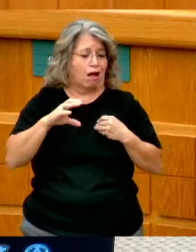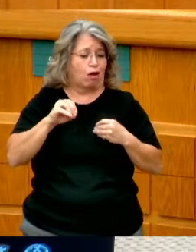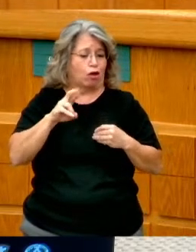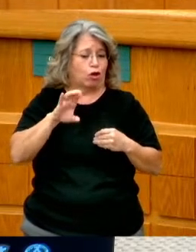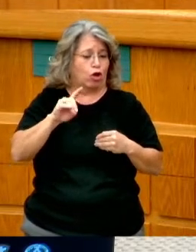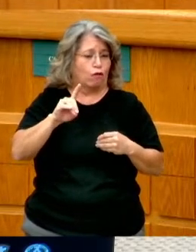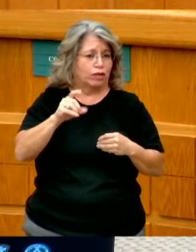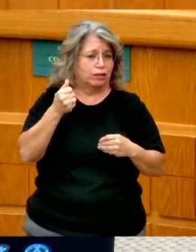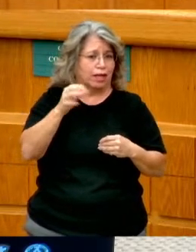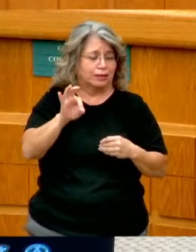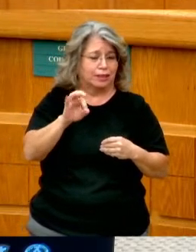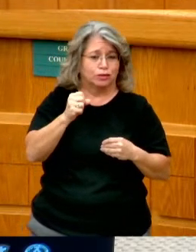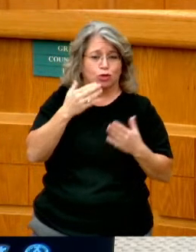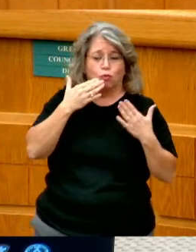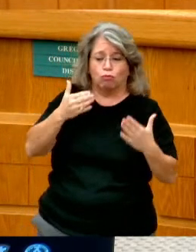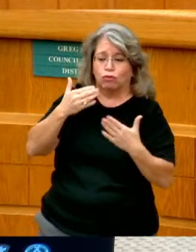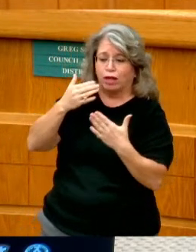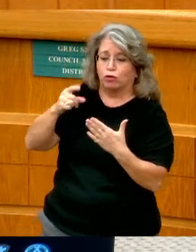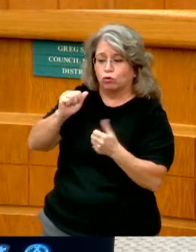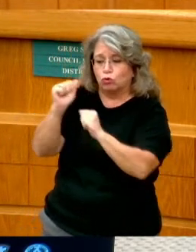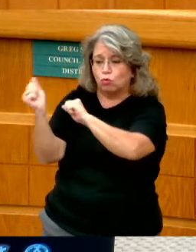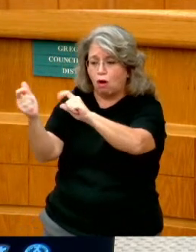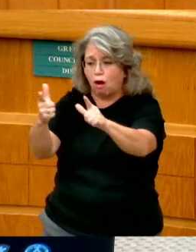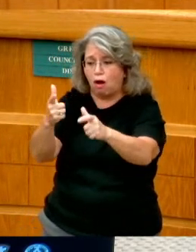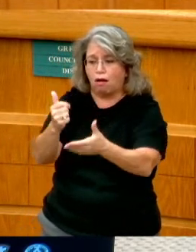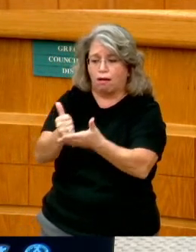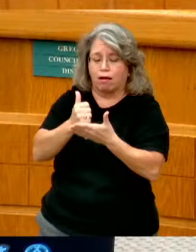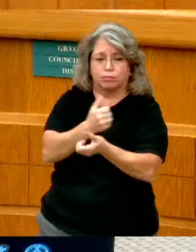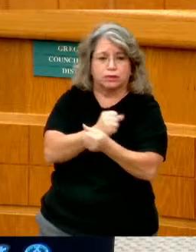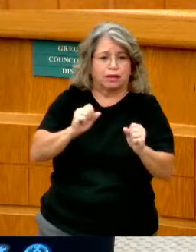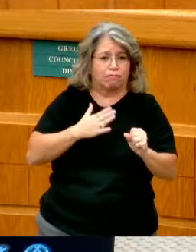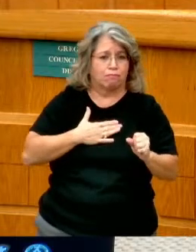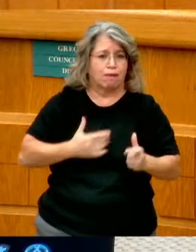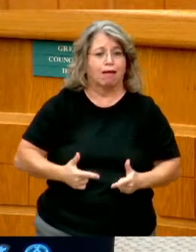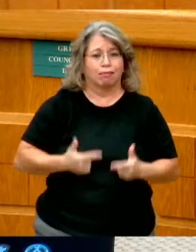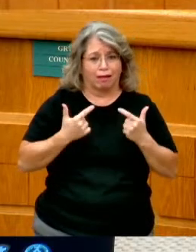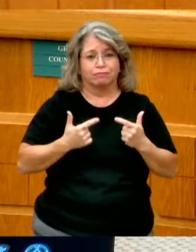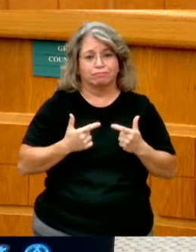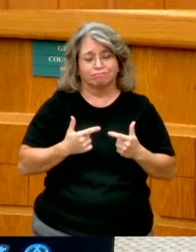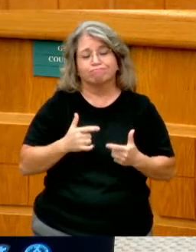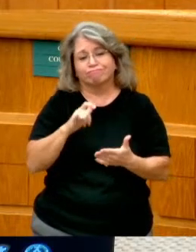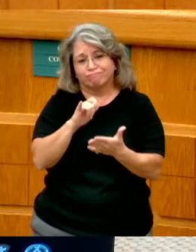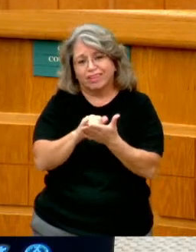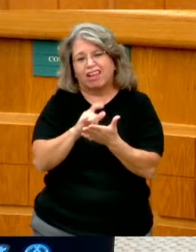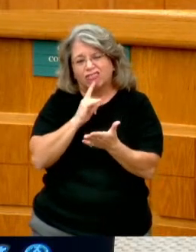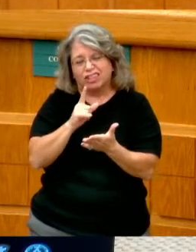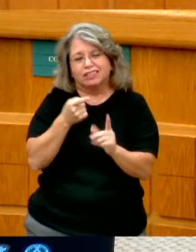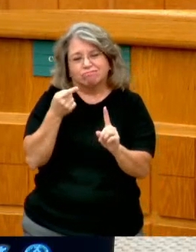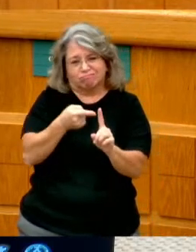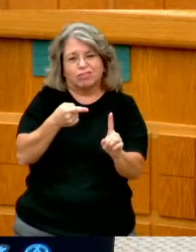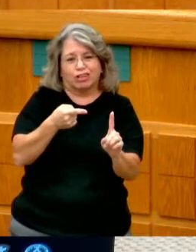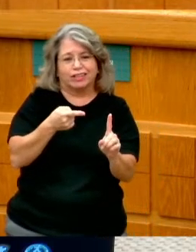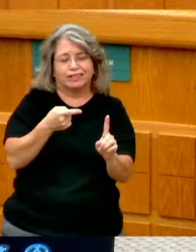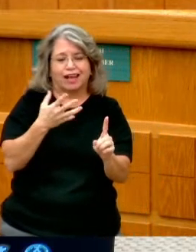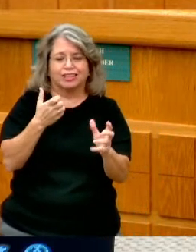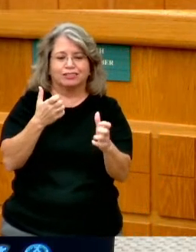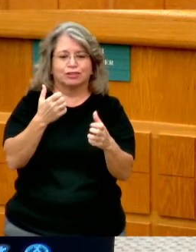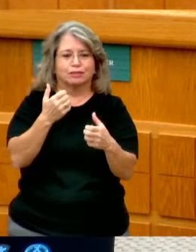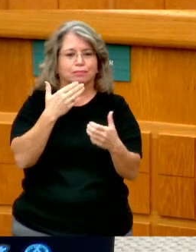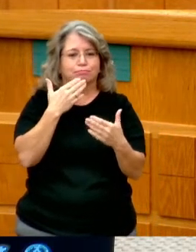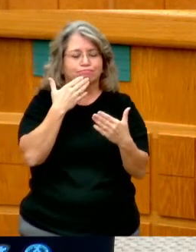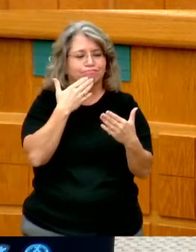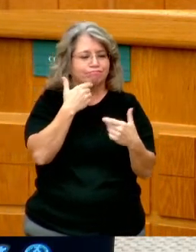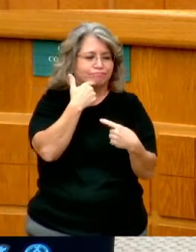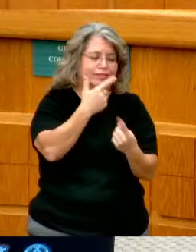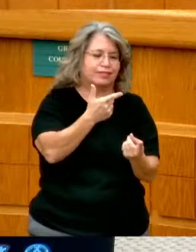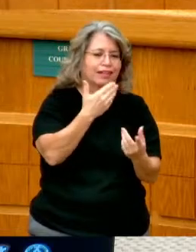you have all saved my life." So that says it all. So I just wanted to make sure to say thank you